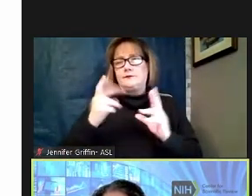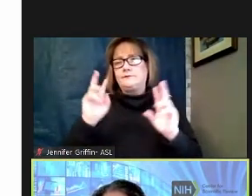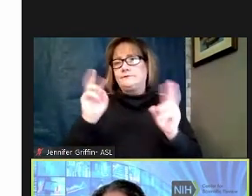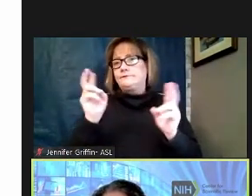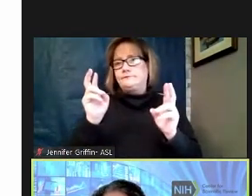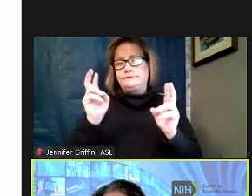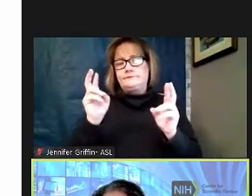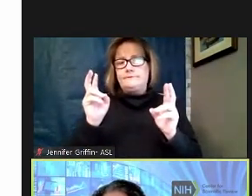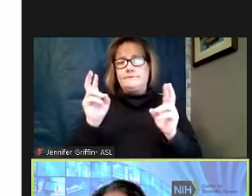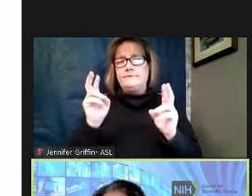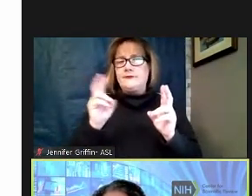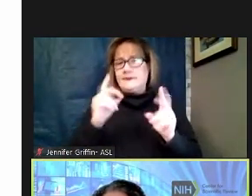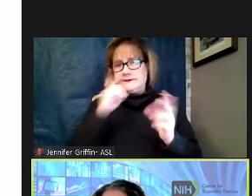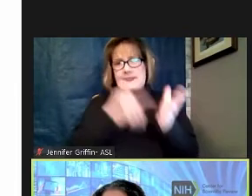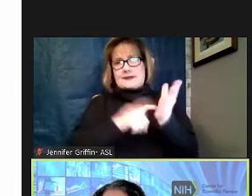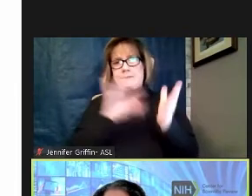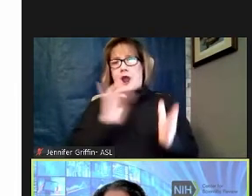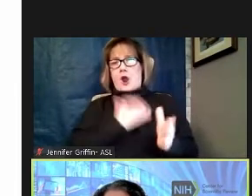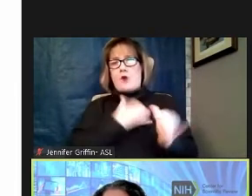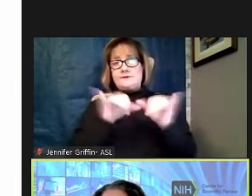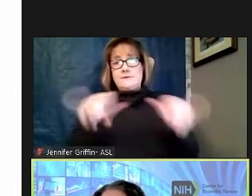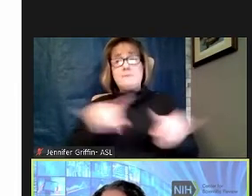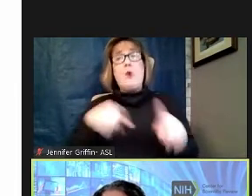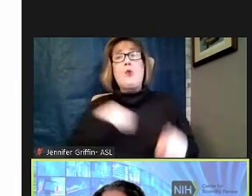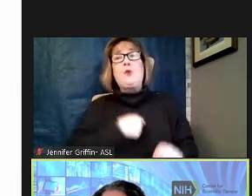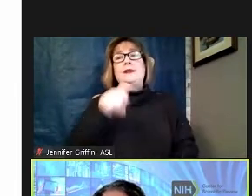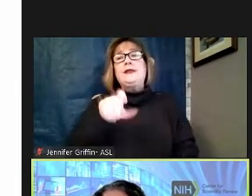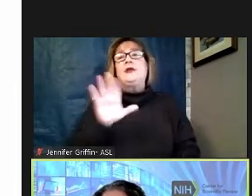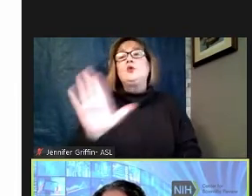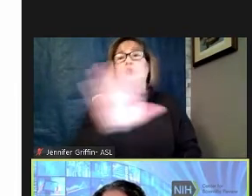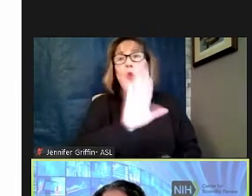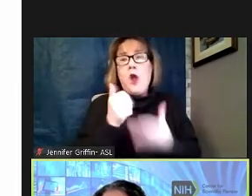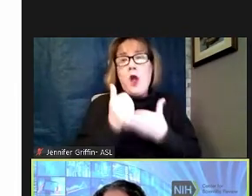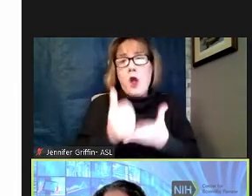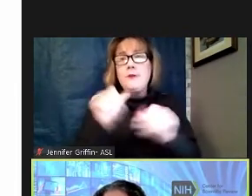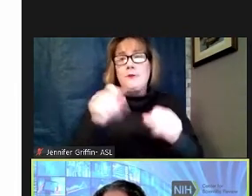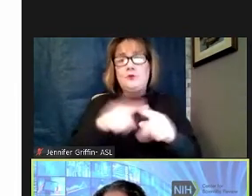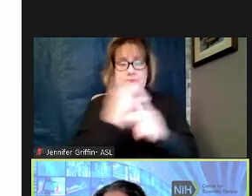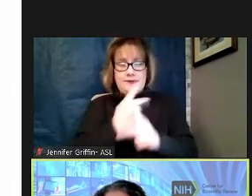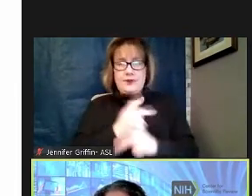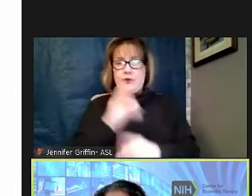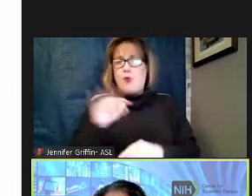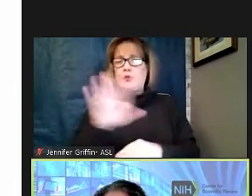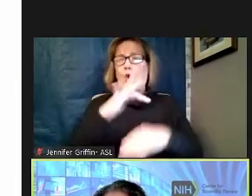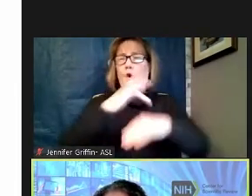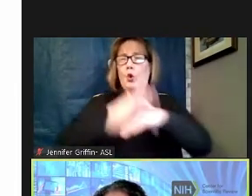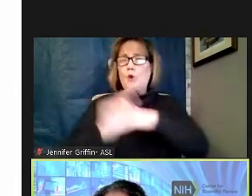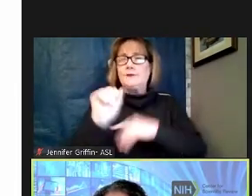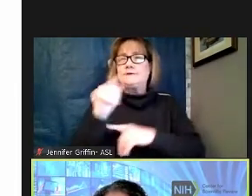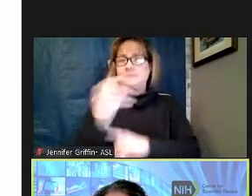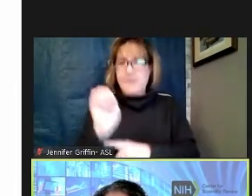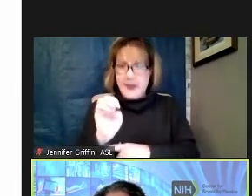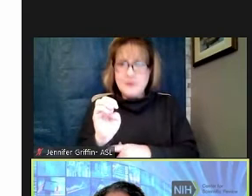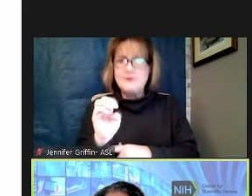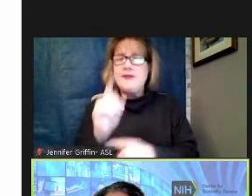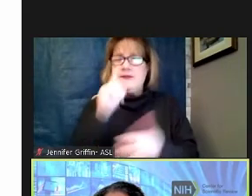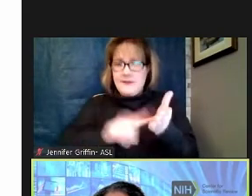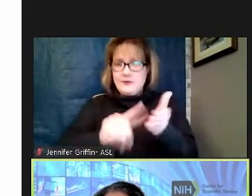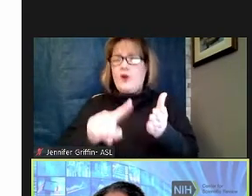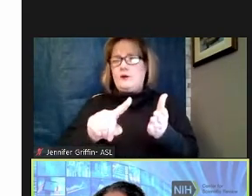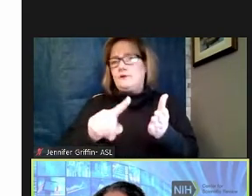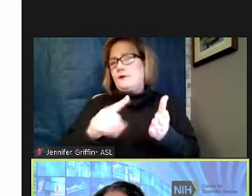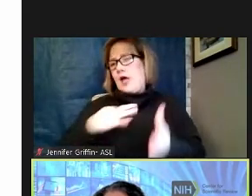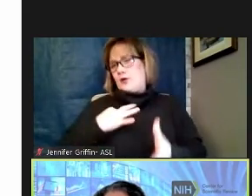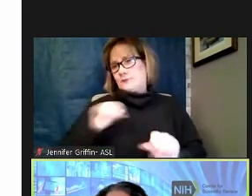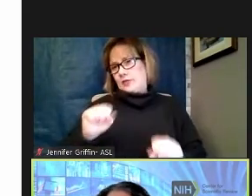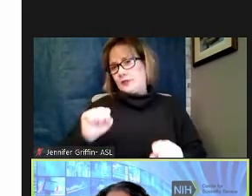automatically detected by our system, but we need your help to be able to calculate your early stage investigator eligibility.